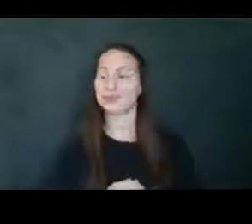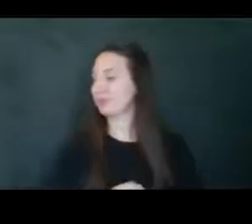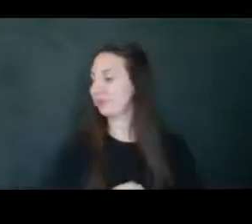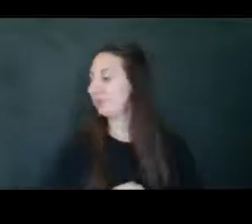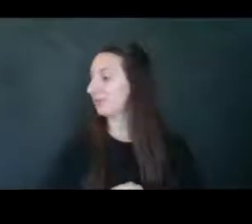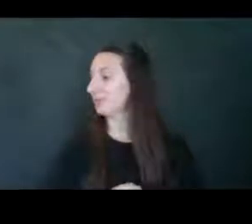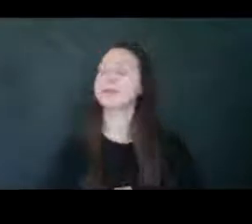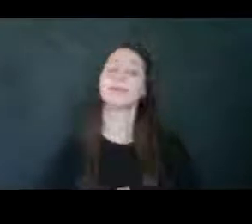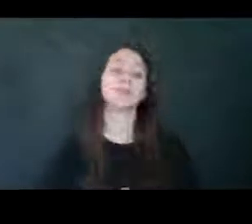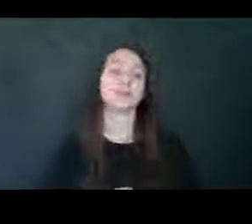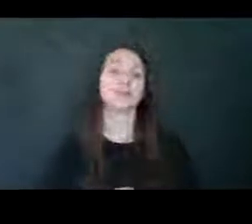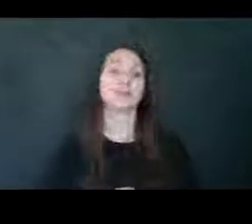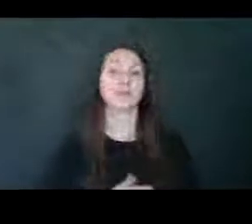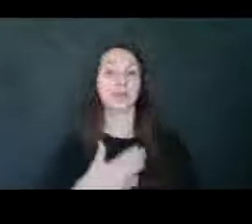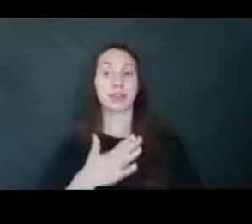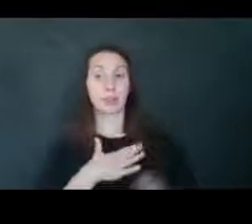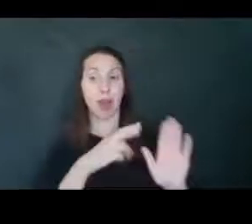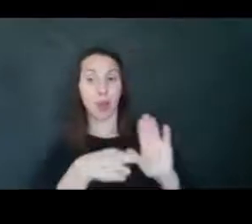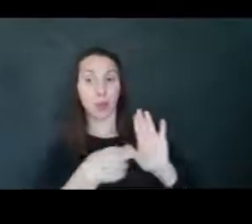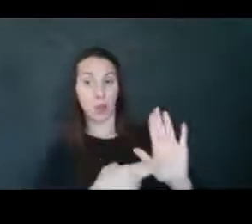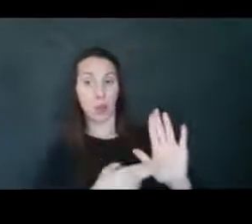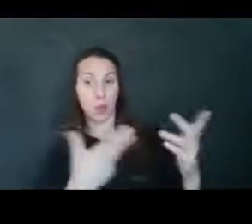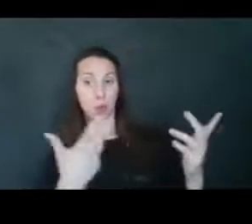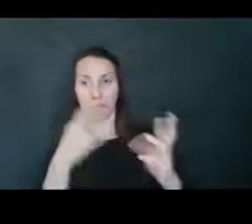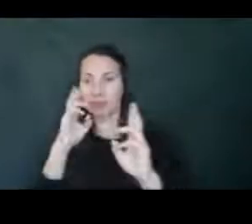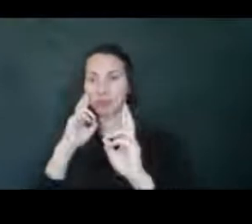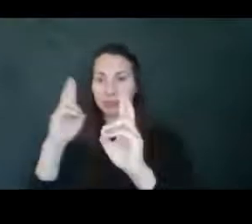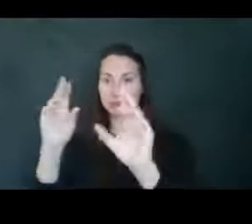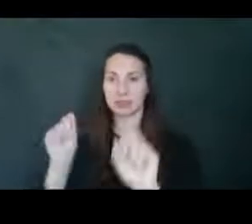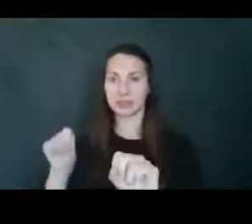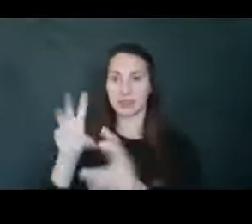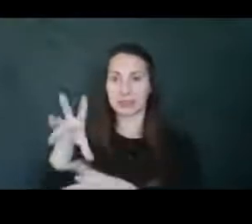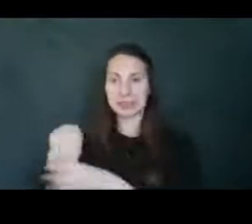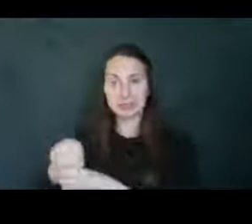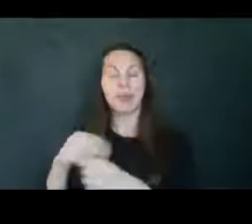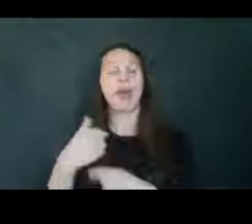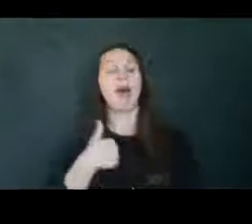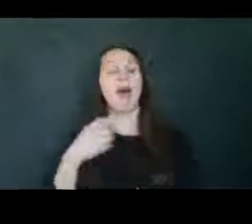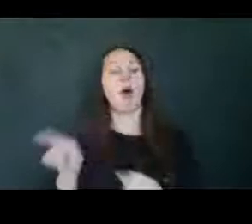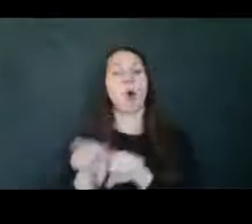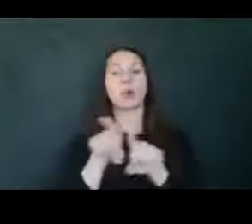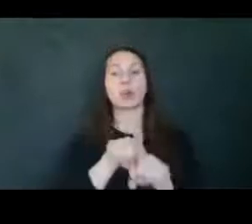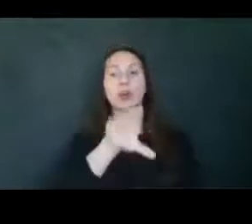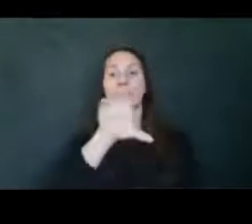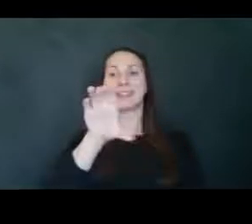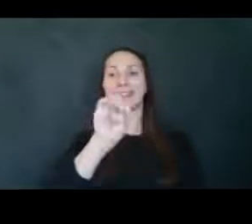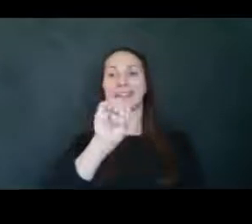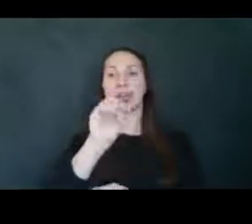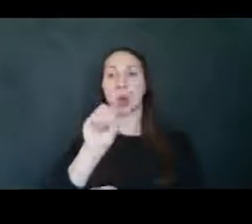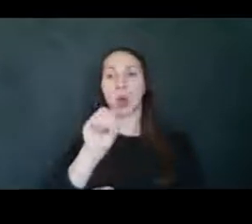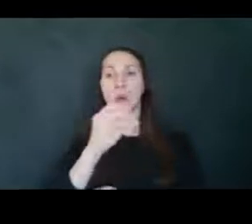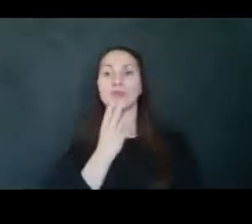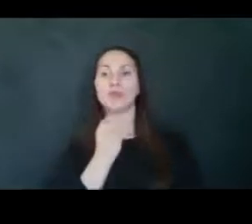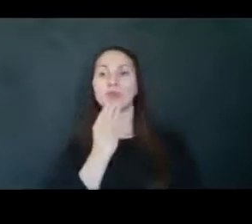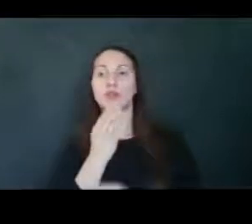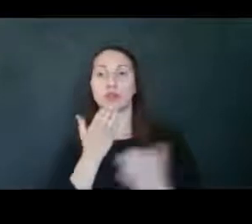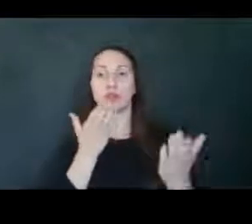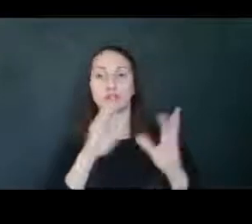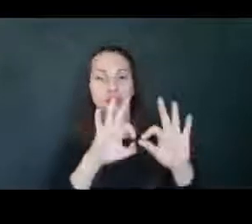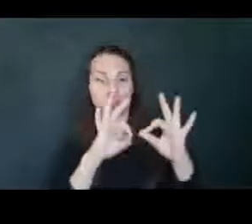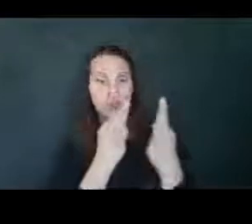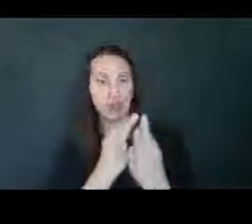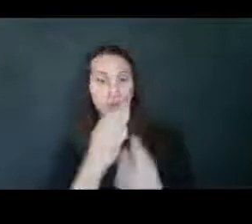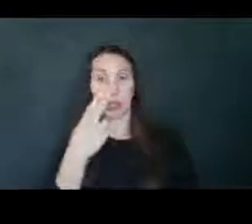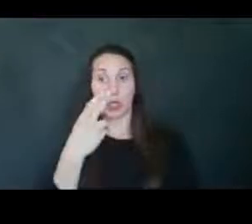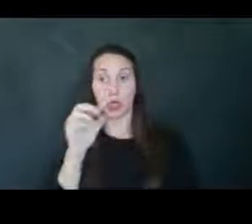In addition to my role at Respectability, I am the CEO of Jewish Family Service Houston, which is the home